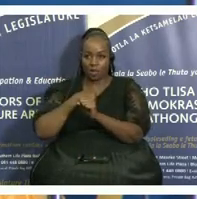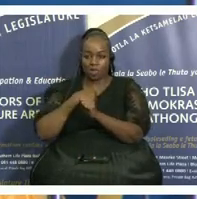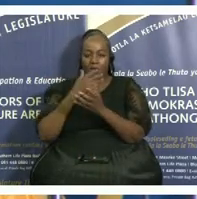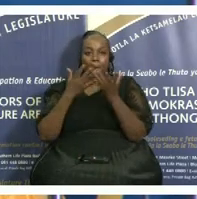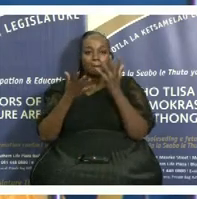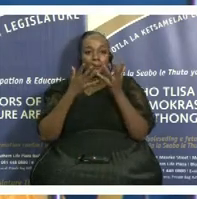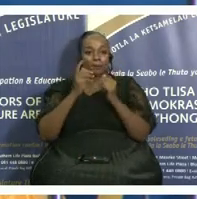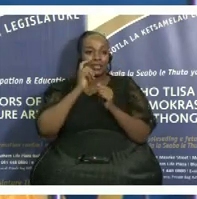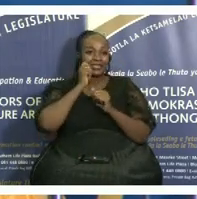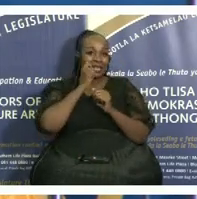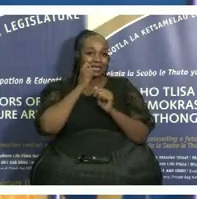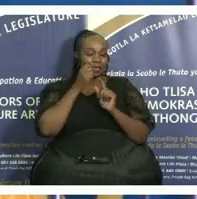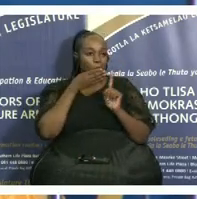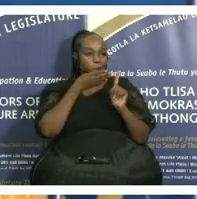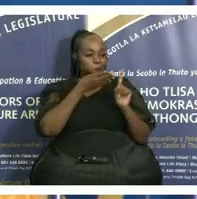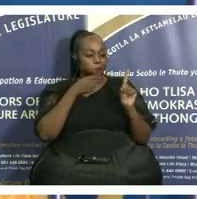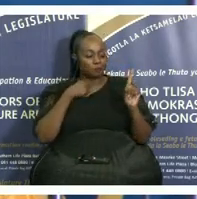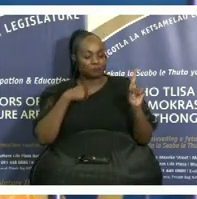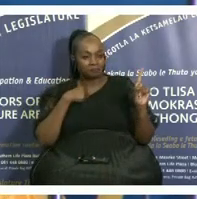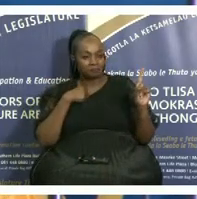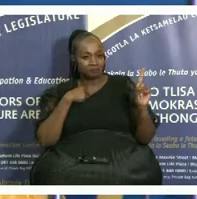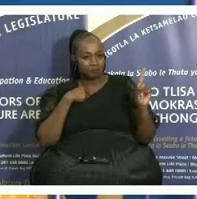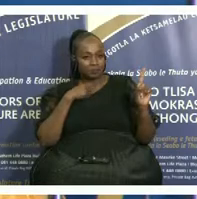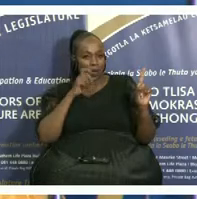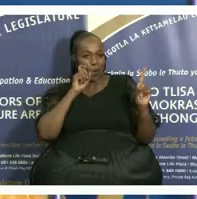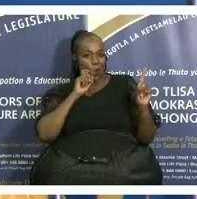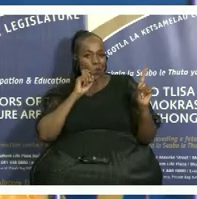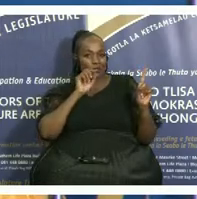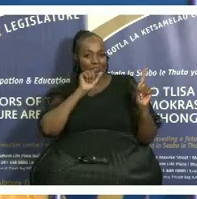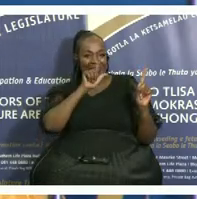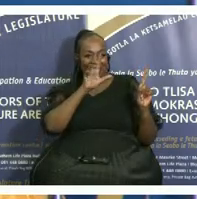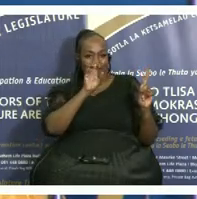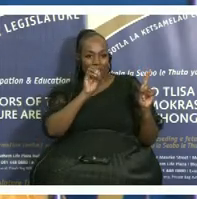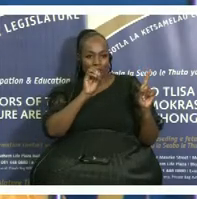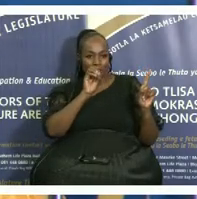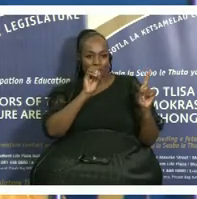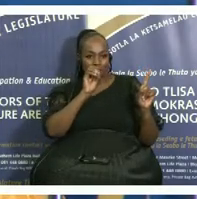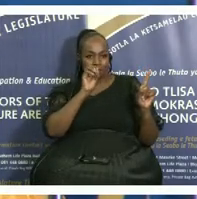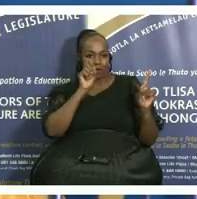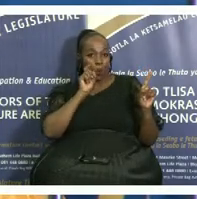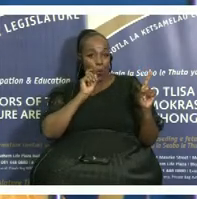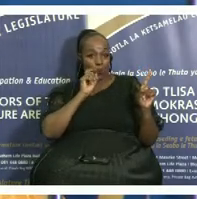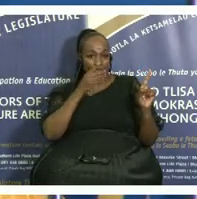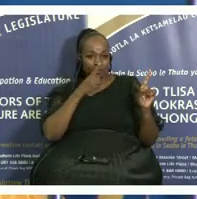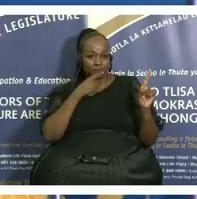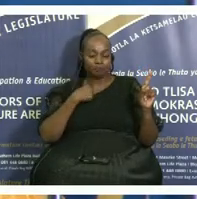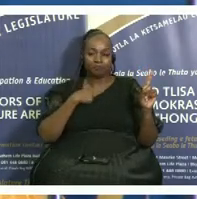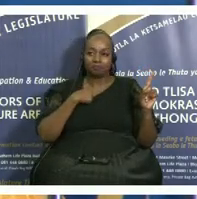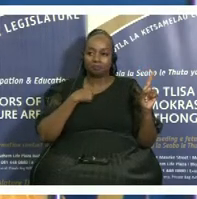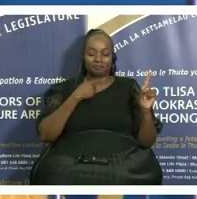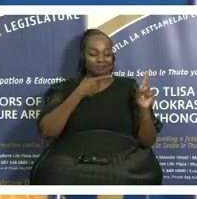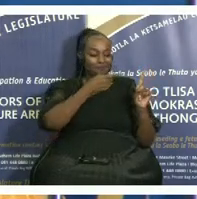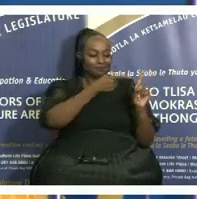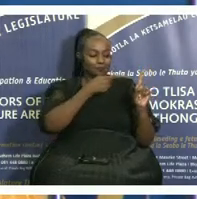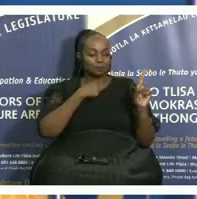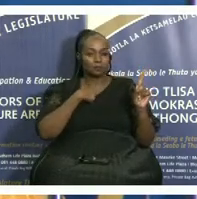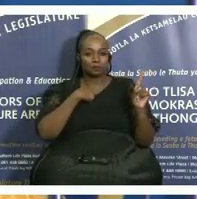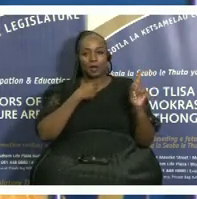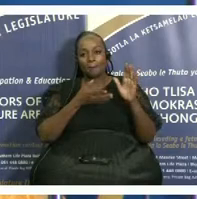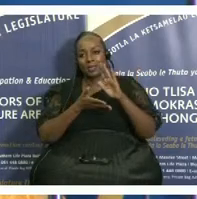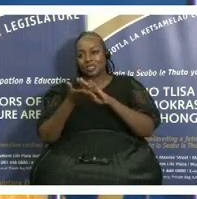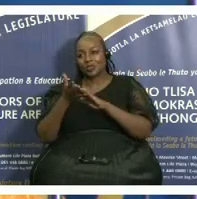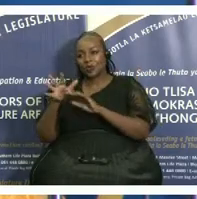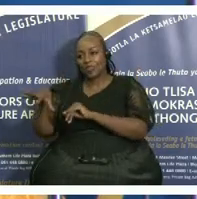ntate ya dilemo tse more than 70 years. Ya o tlamele ngo lata muriana wa